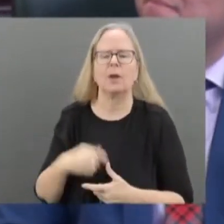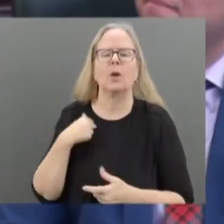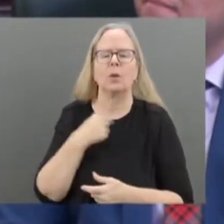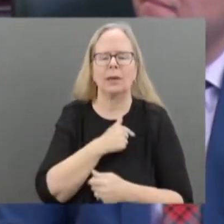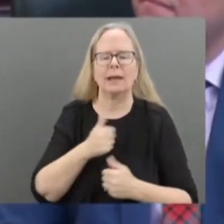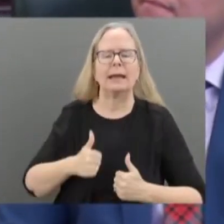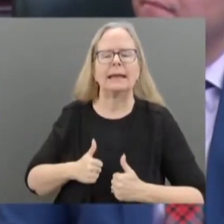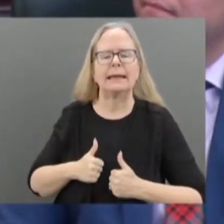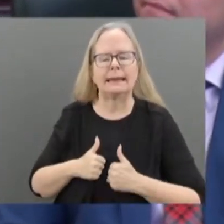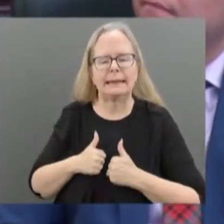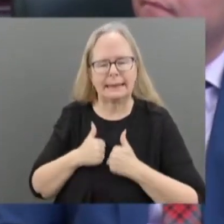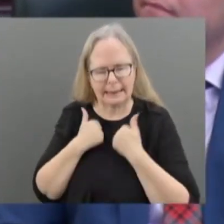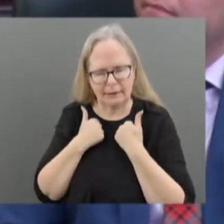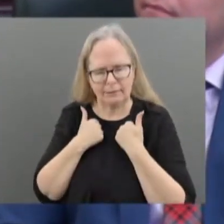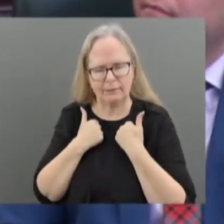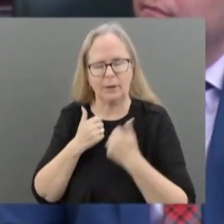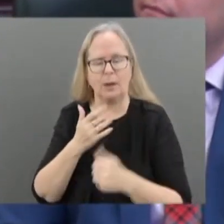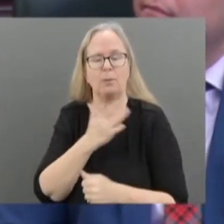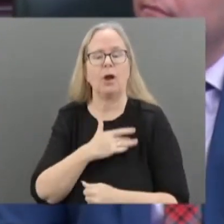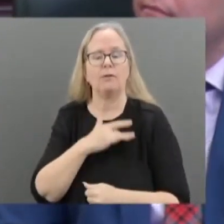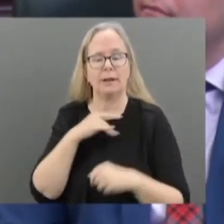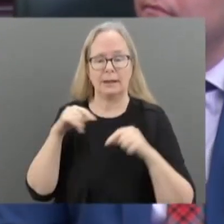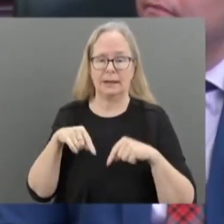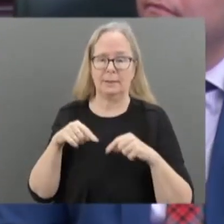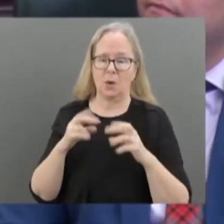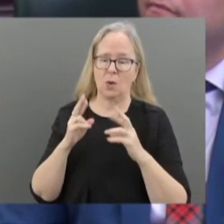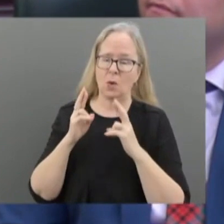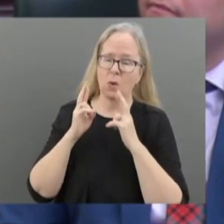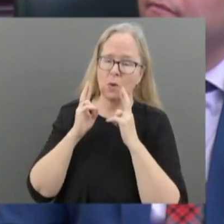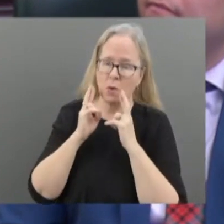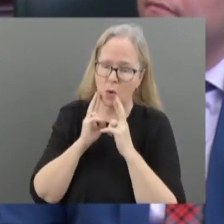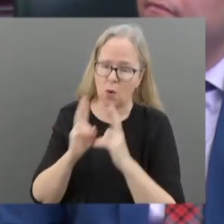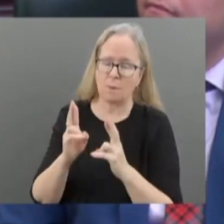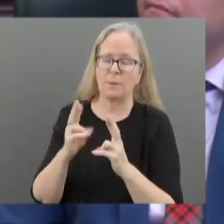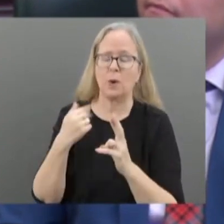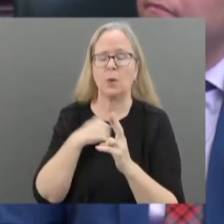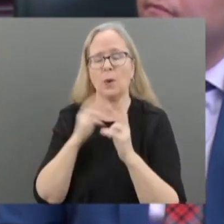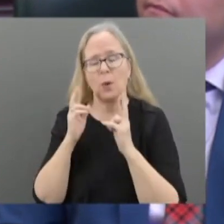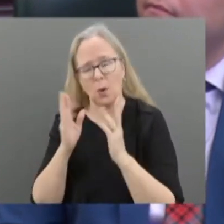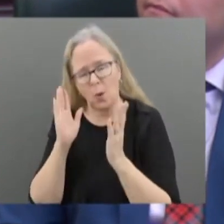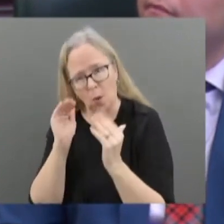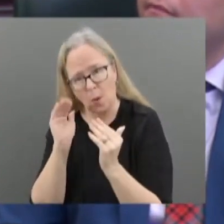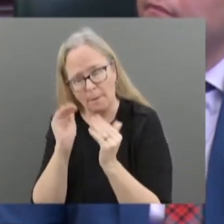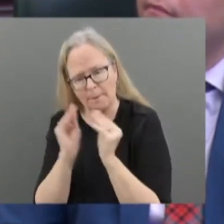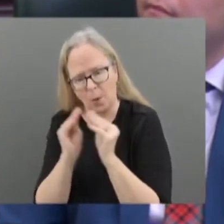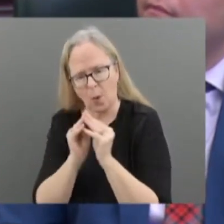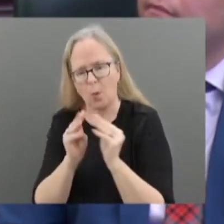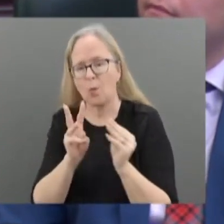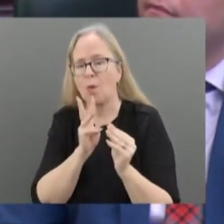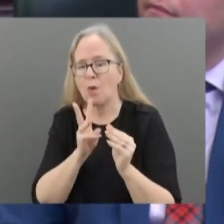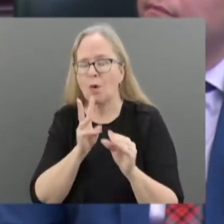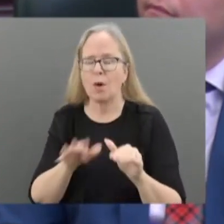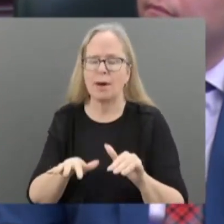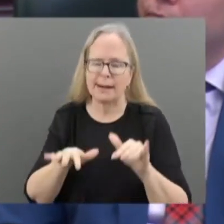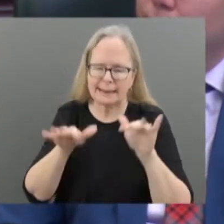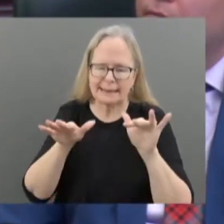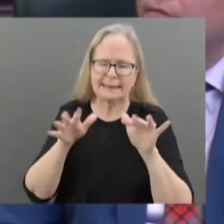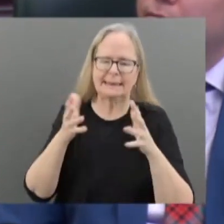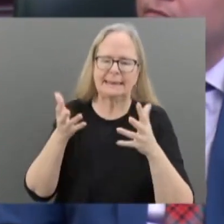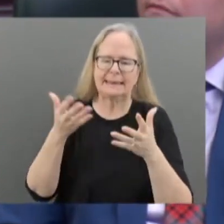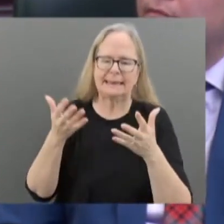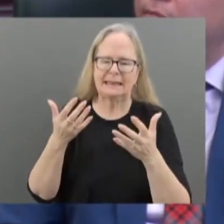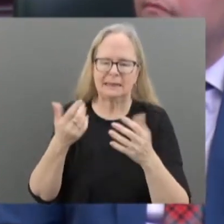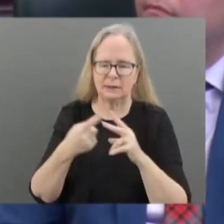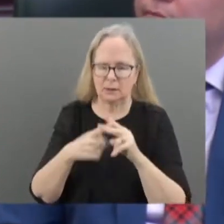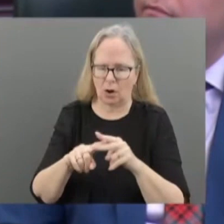more rain to fill the reservoirs. And given that there are no enforcement mechanisms in place to make sure Albertans honor these voluntary agreements, we can